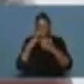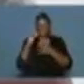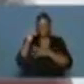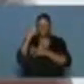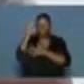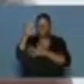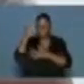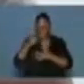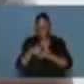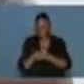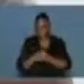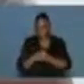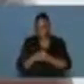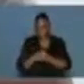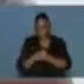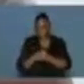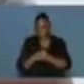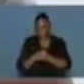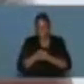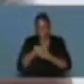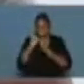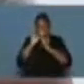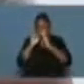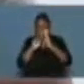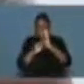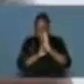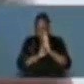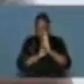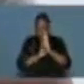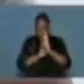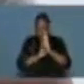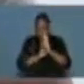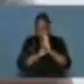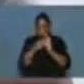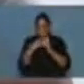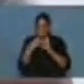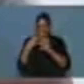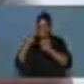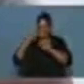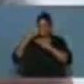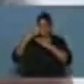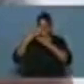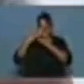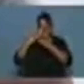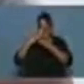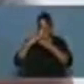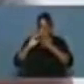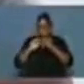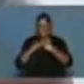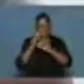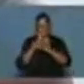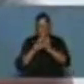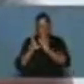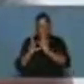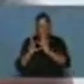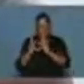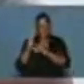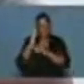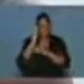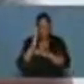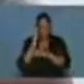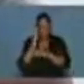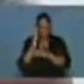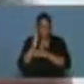This year, World Athletics, the standards that are set by World Athletics are very stringent. So we anticipate that some athletes will qualify. They are close to the